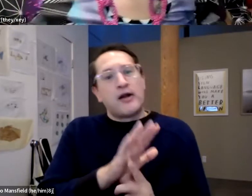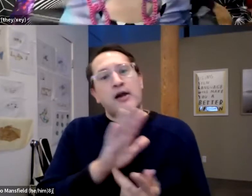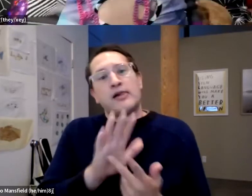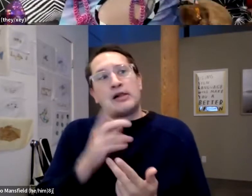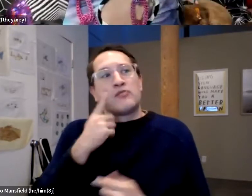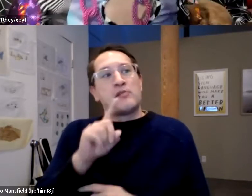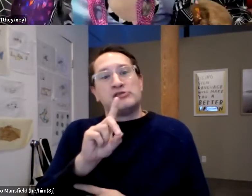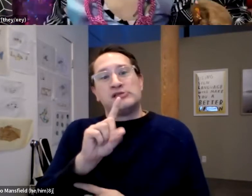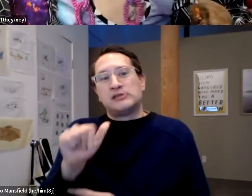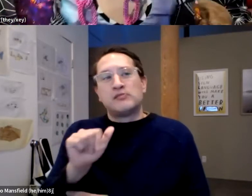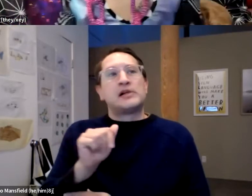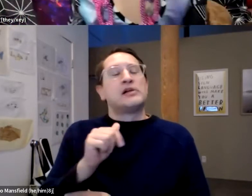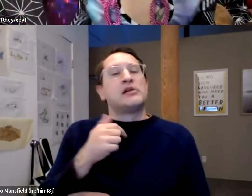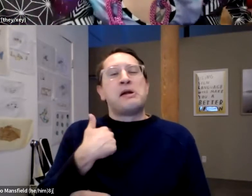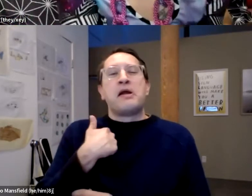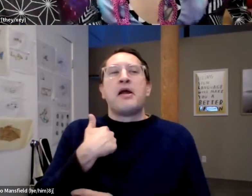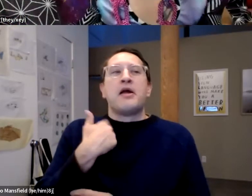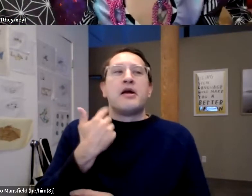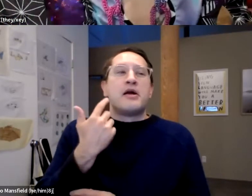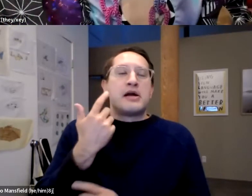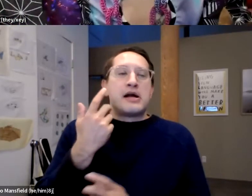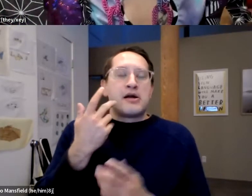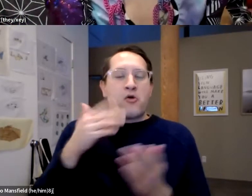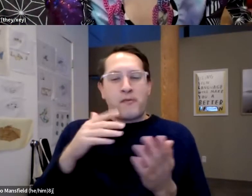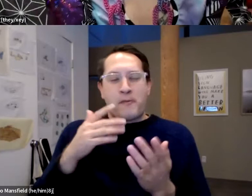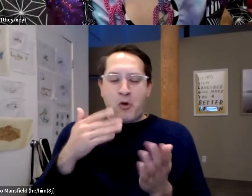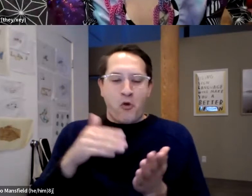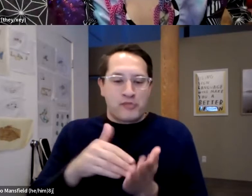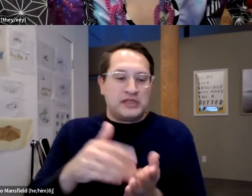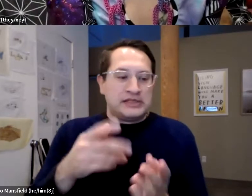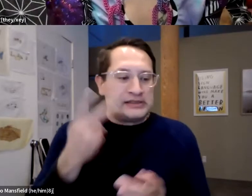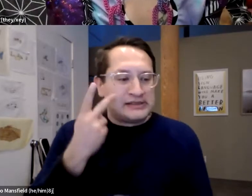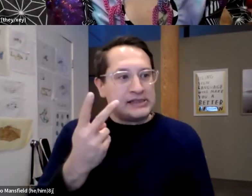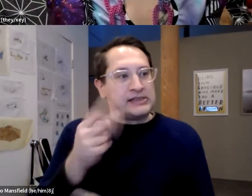of design. Now I want to talk about disability.